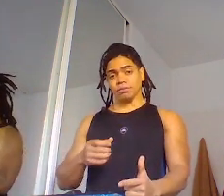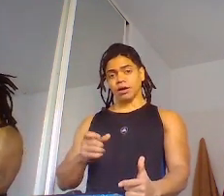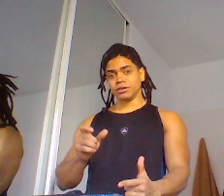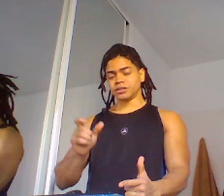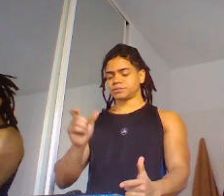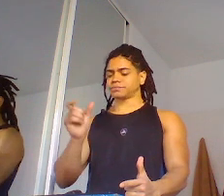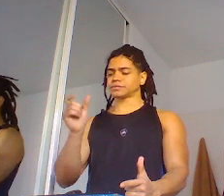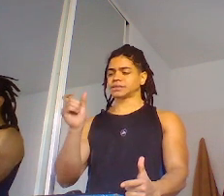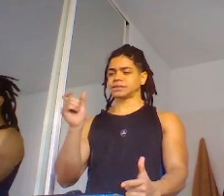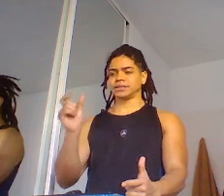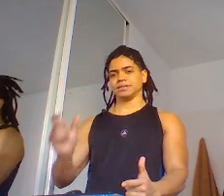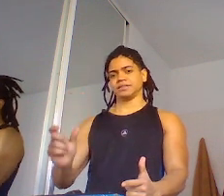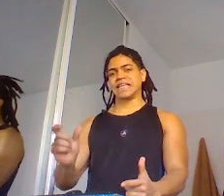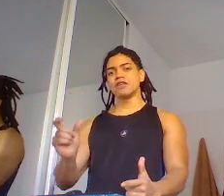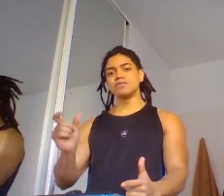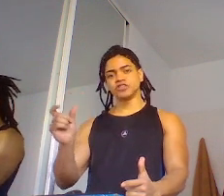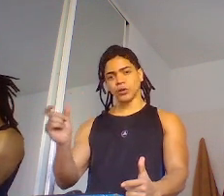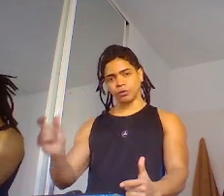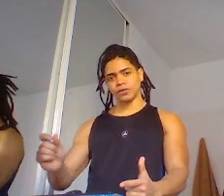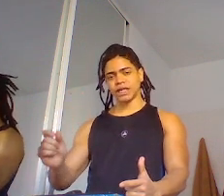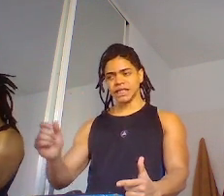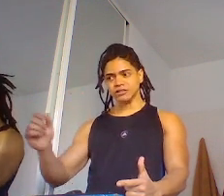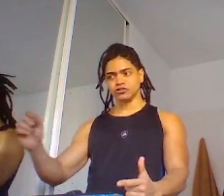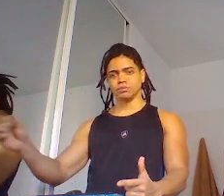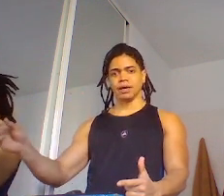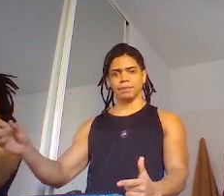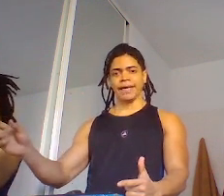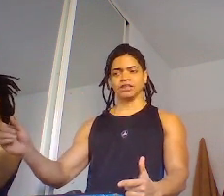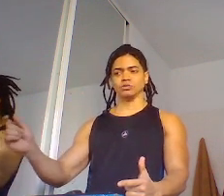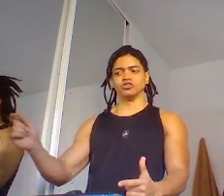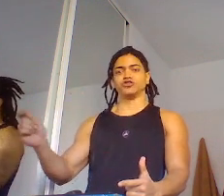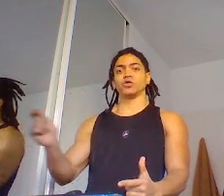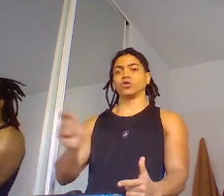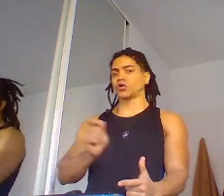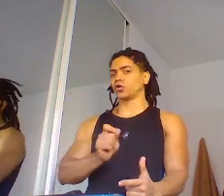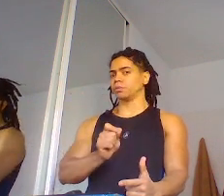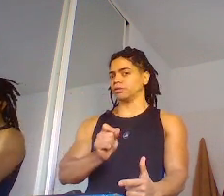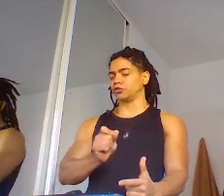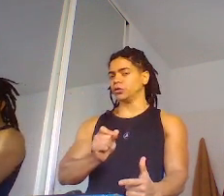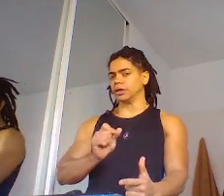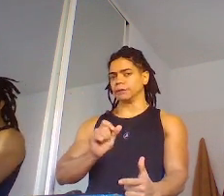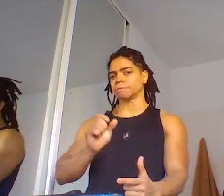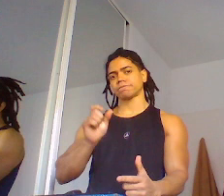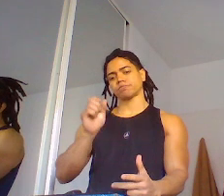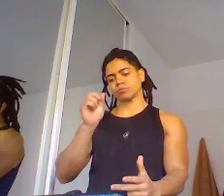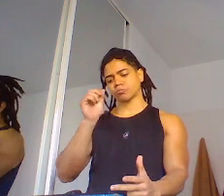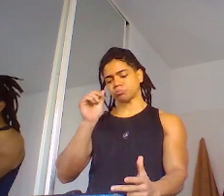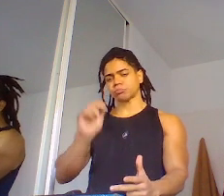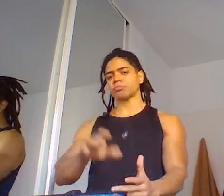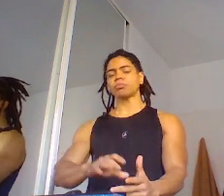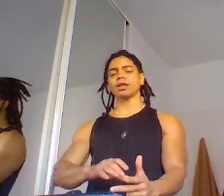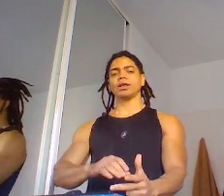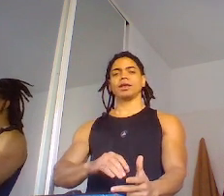certificate of deposit, savings certificate issued by banks with short term maturity,